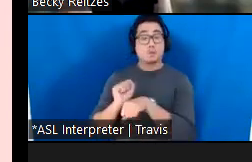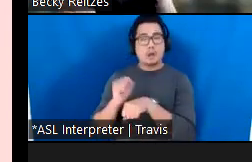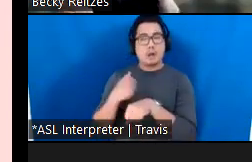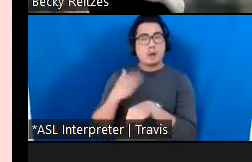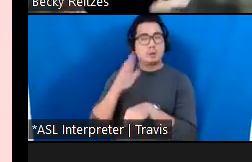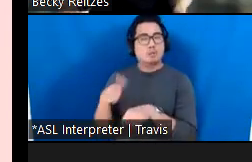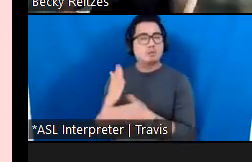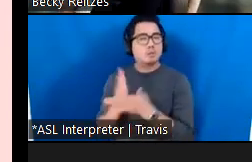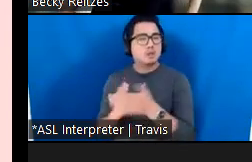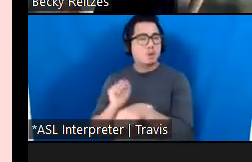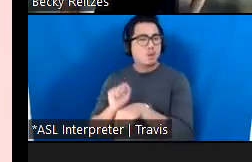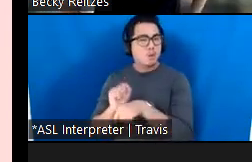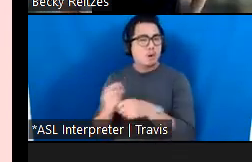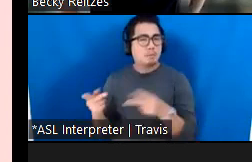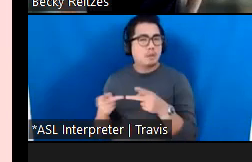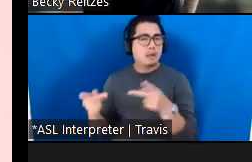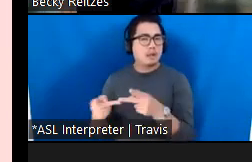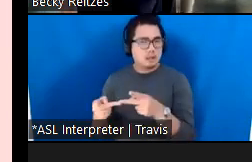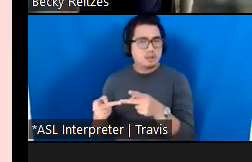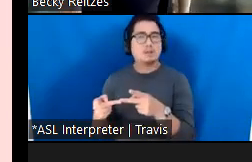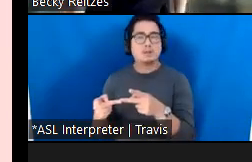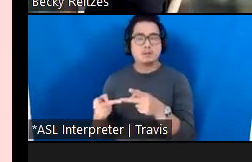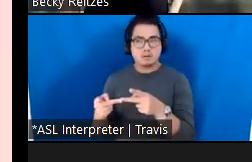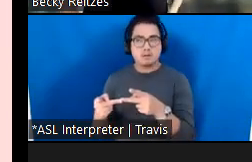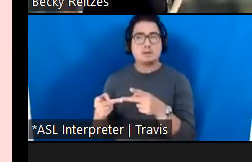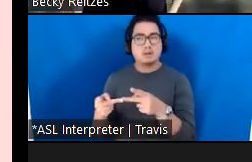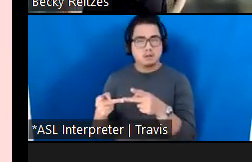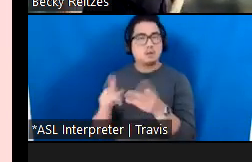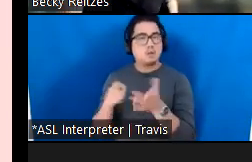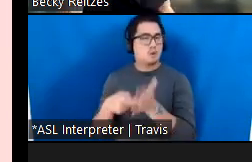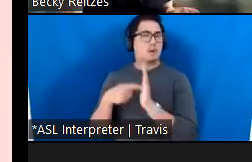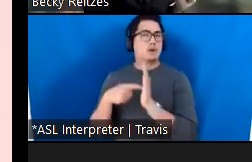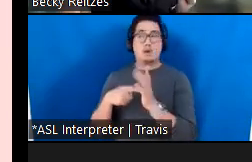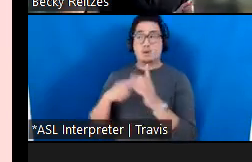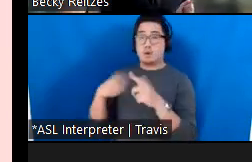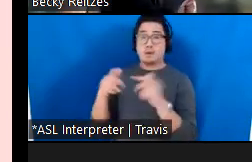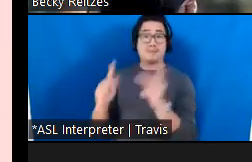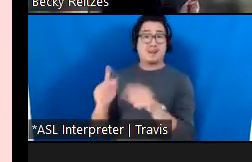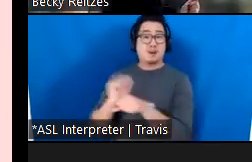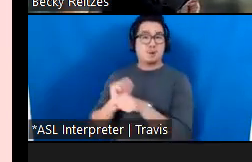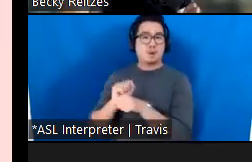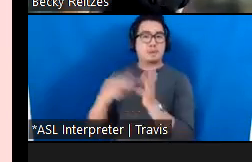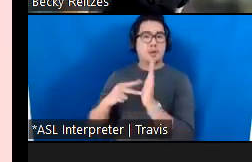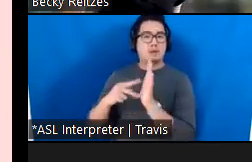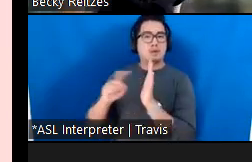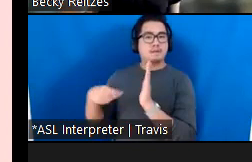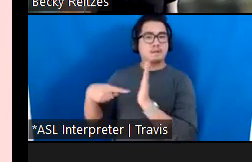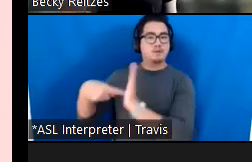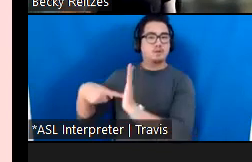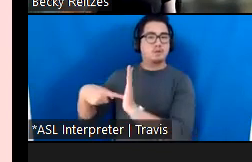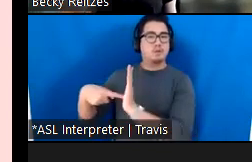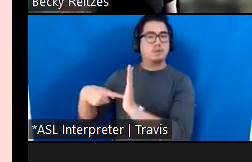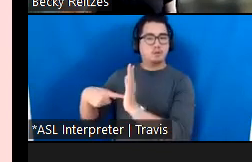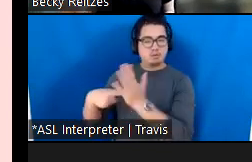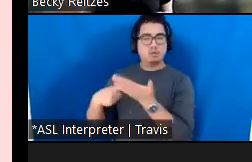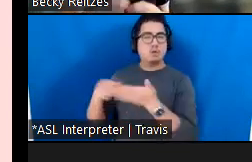also know that I said that we don't recommend doing another test once they have a positive test, but some workplaces do require a negative test before they